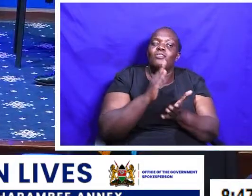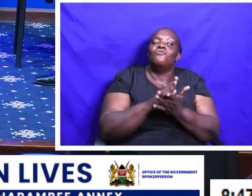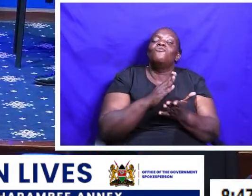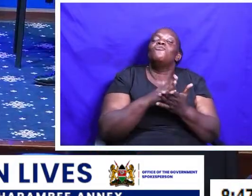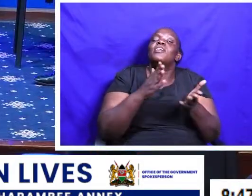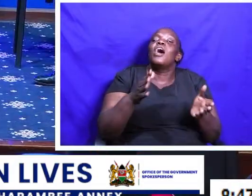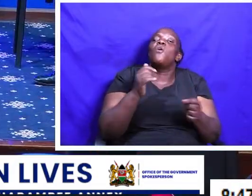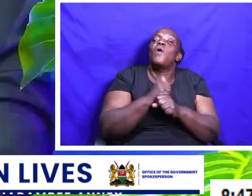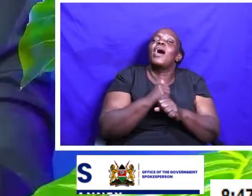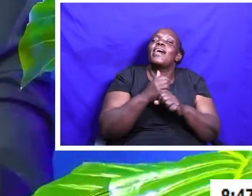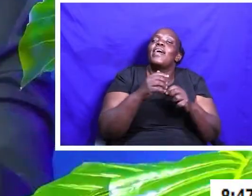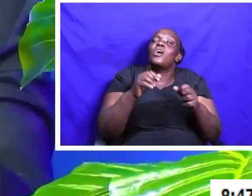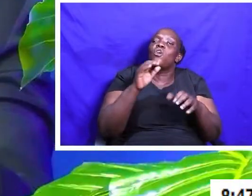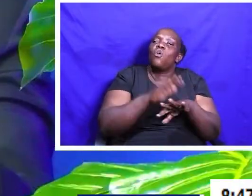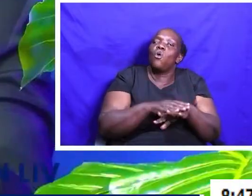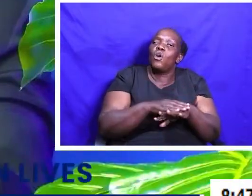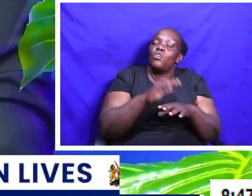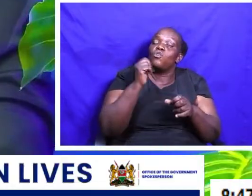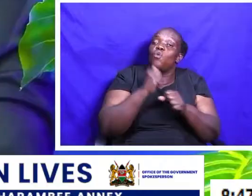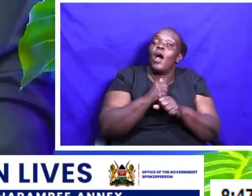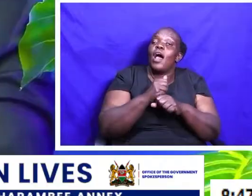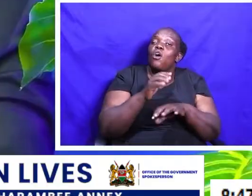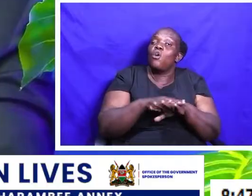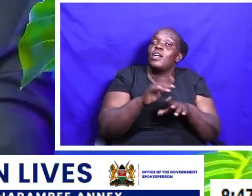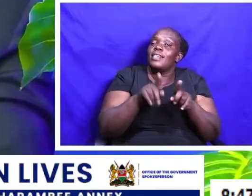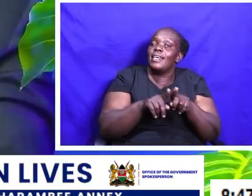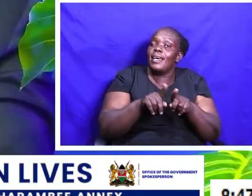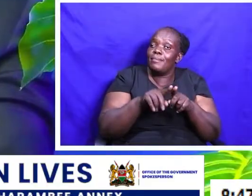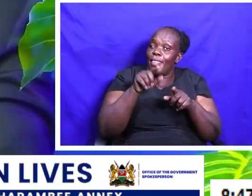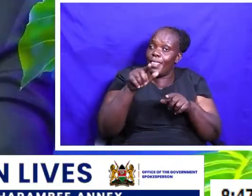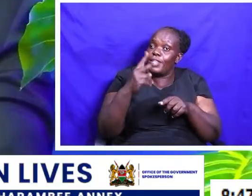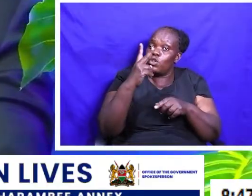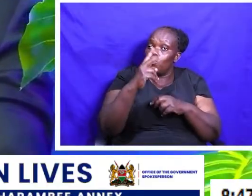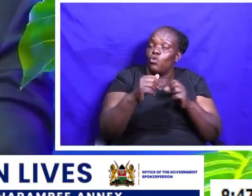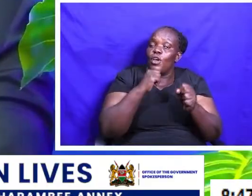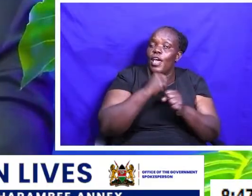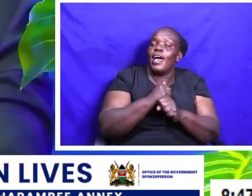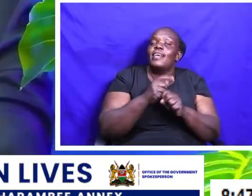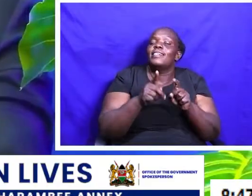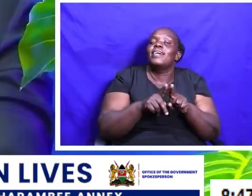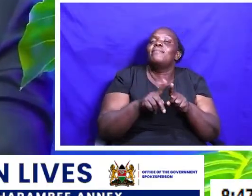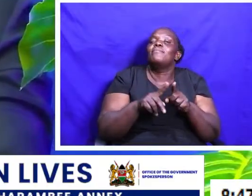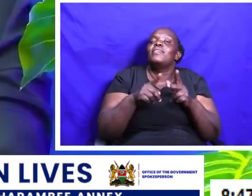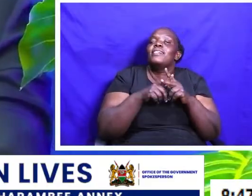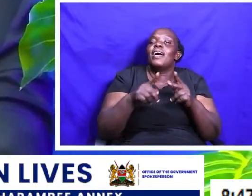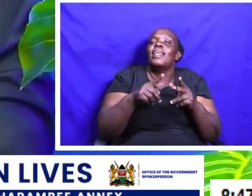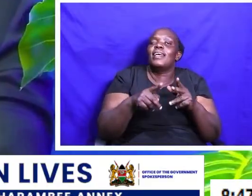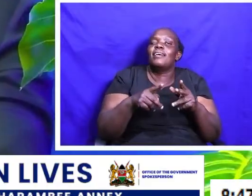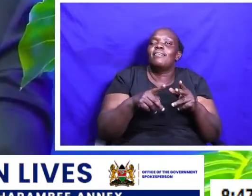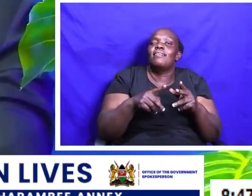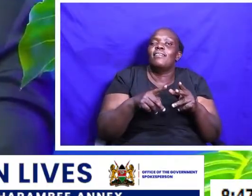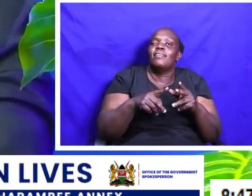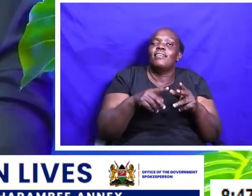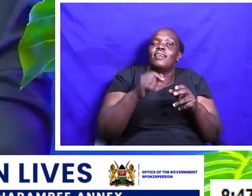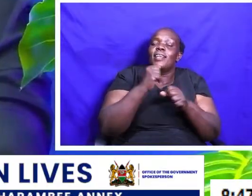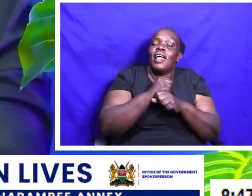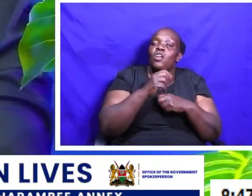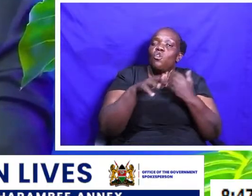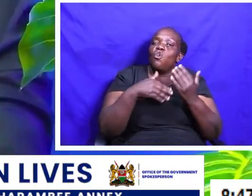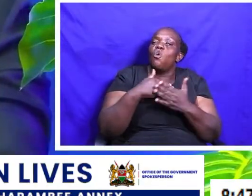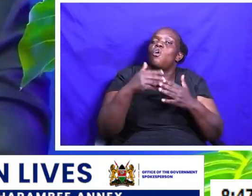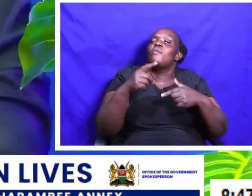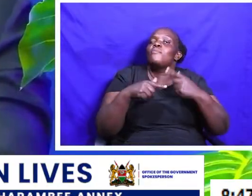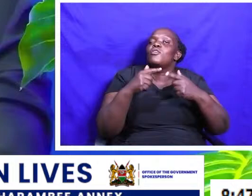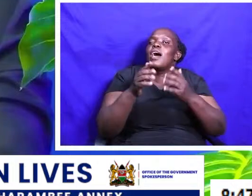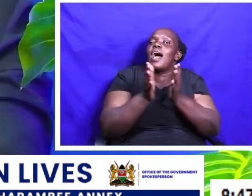And we are actually working now on, we have worked on even and in these 2 years, we have tested it, patented, and done